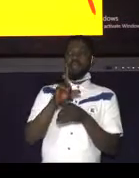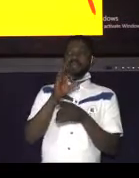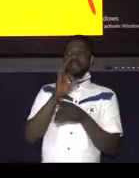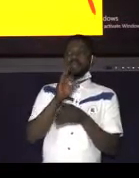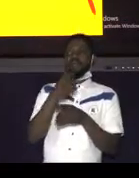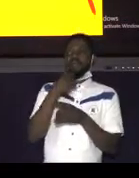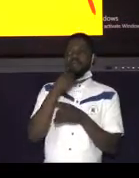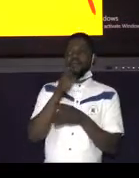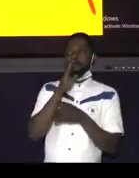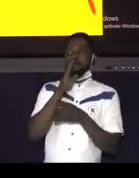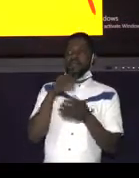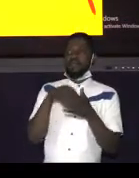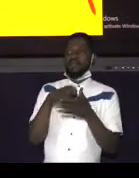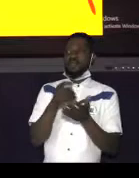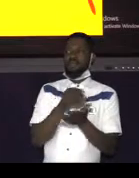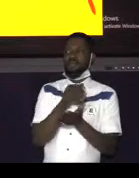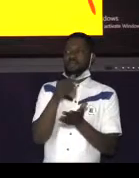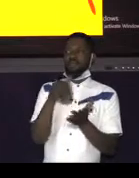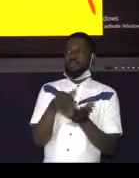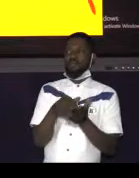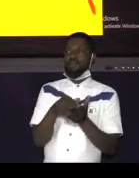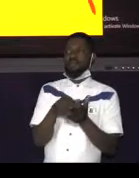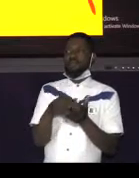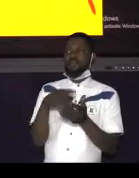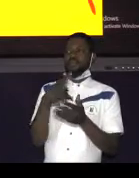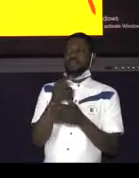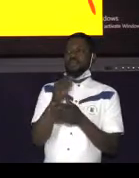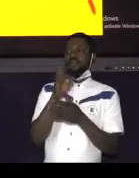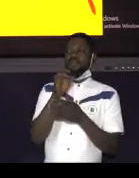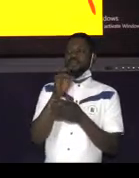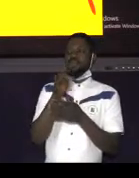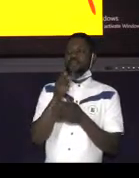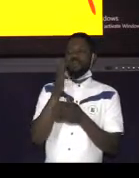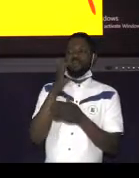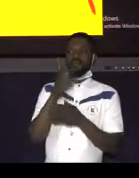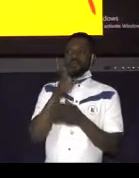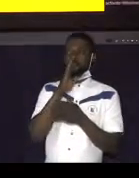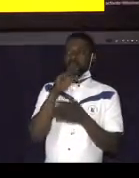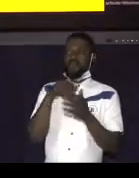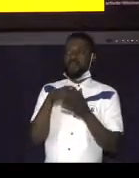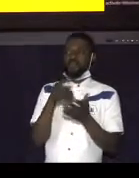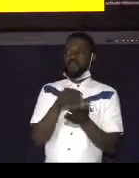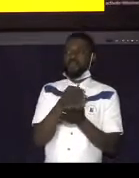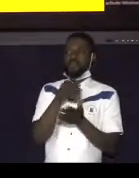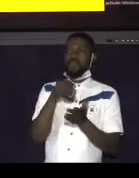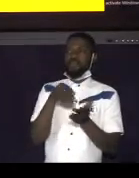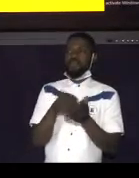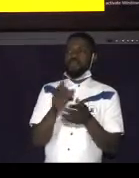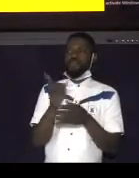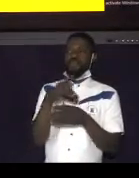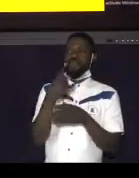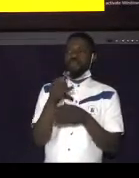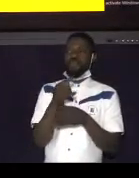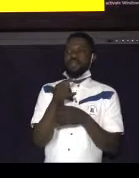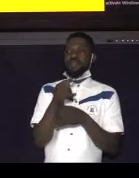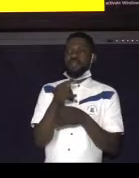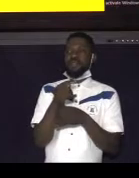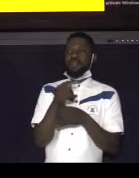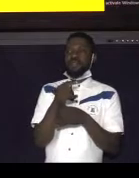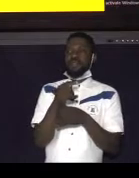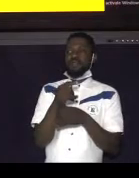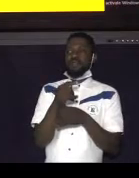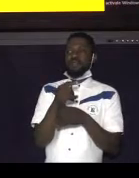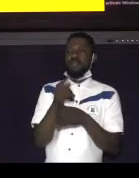must be in the middle. The fulcrum should be in the middle. Where the load is or where